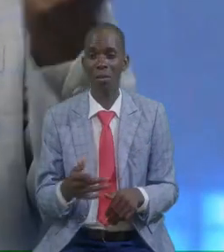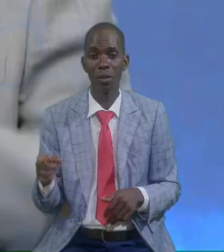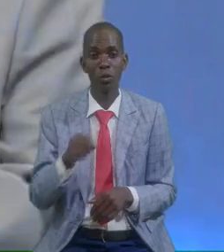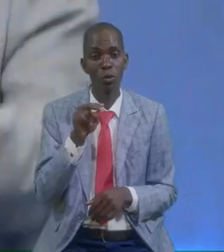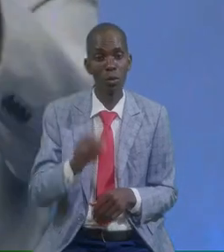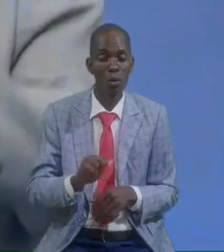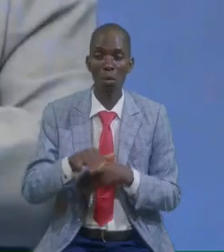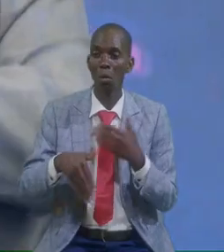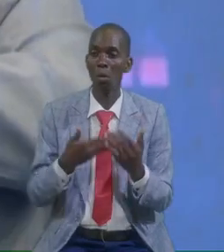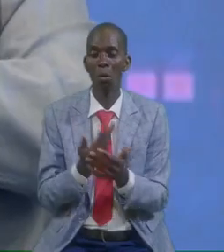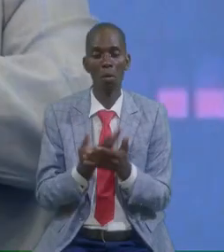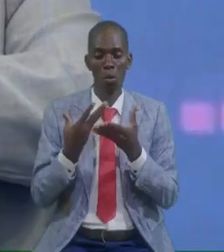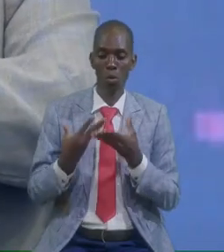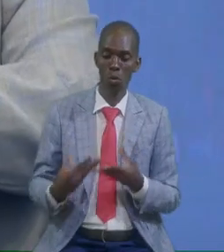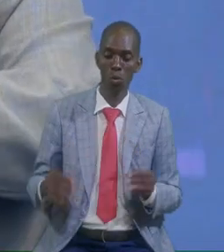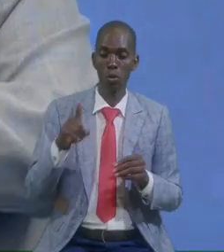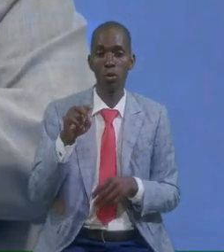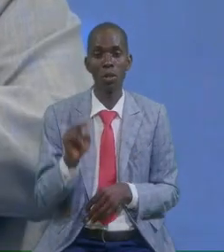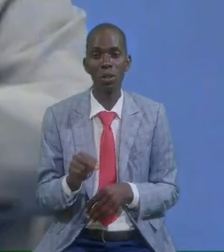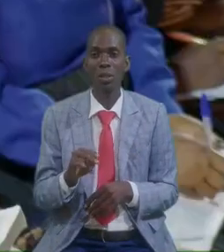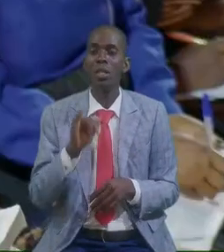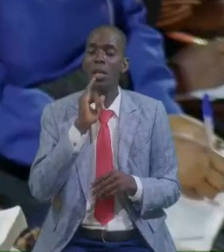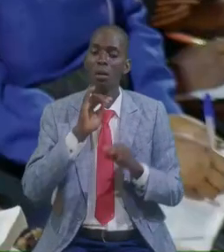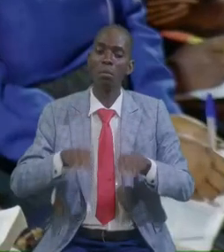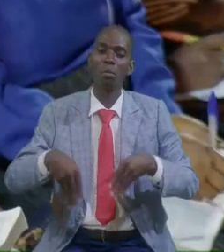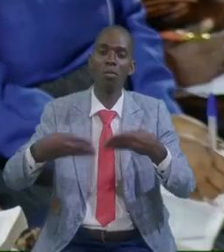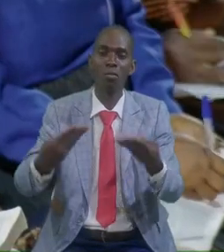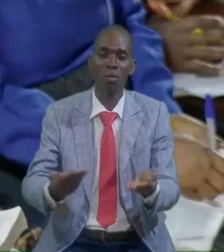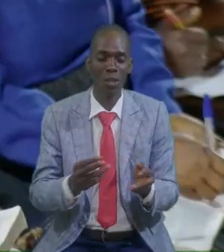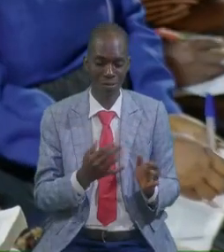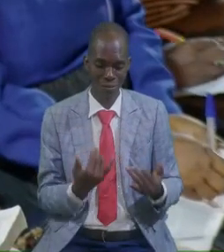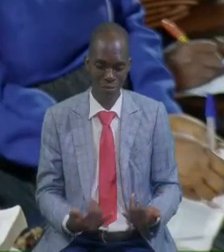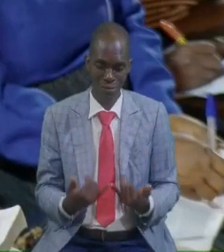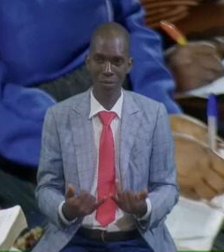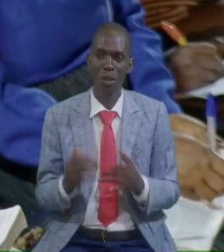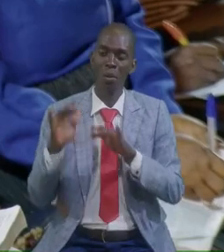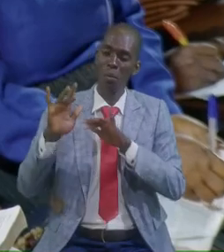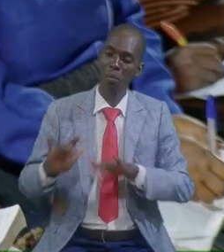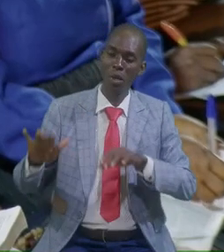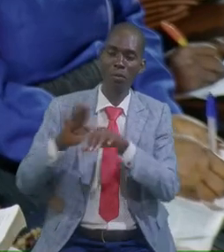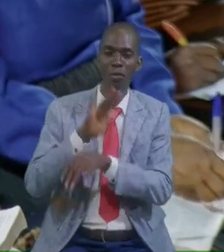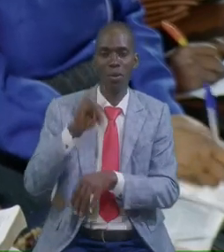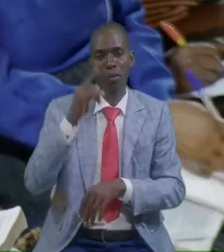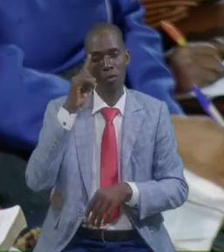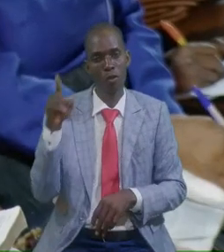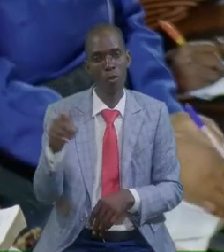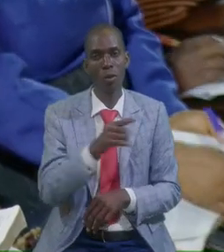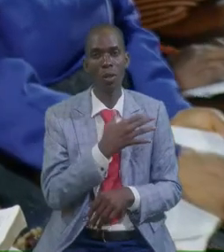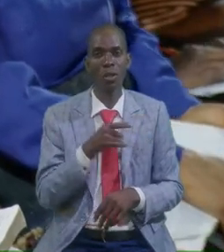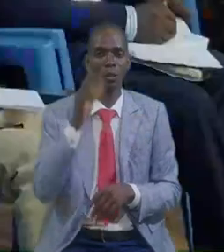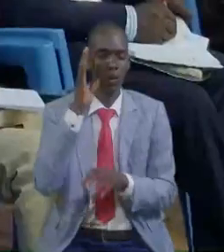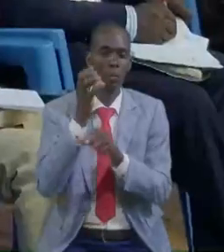the solution you need, is provided already mercifully for you, and you receive